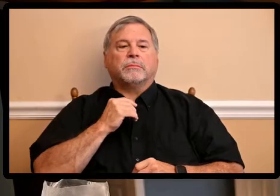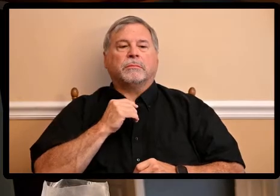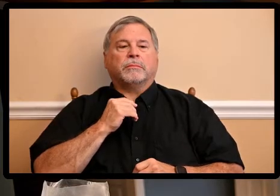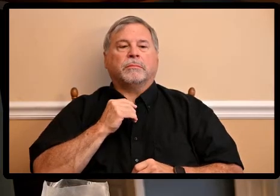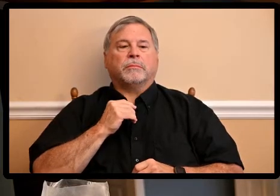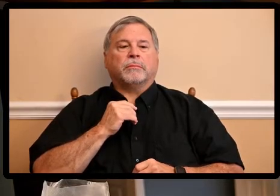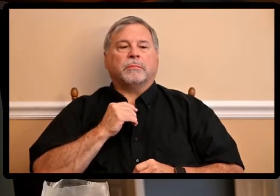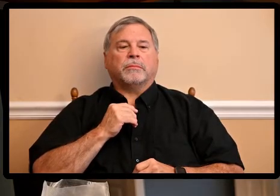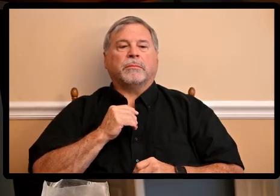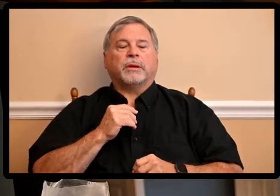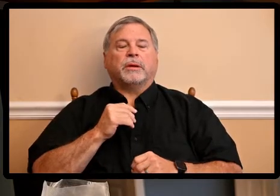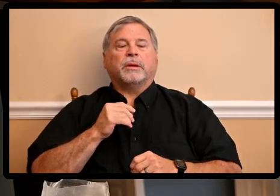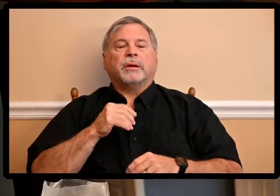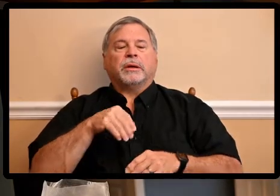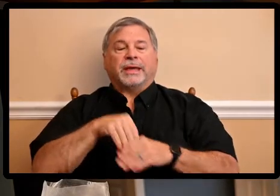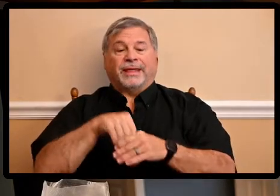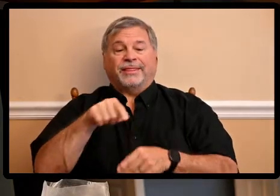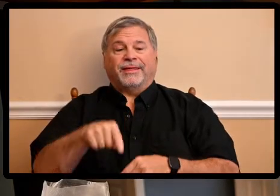strudel.